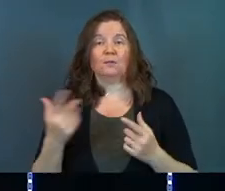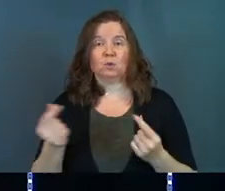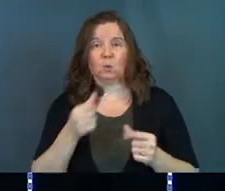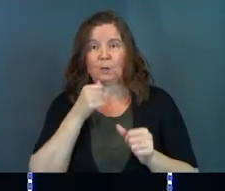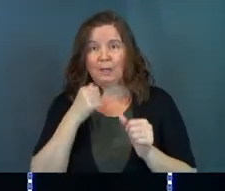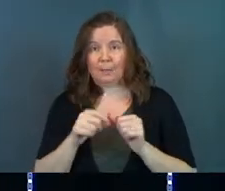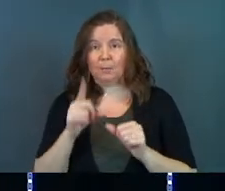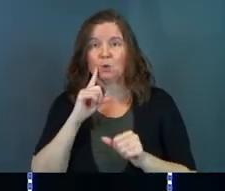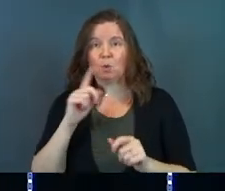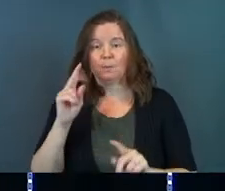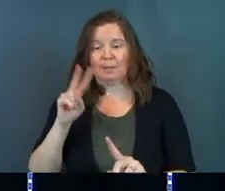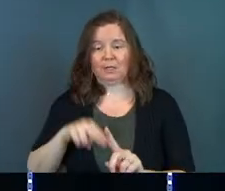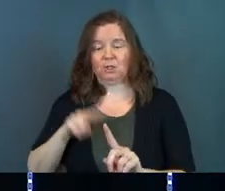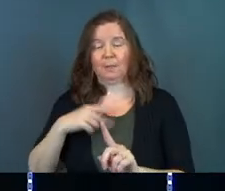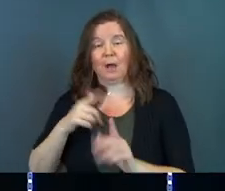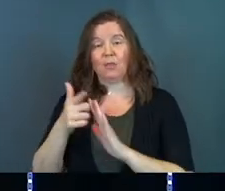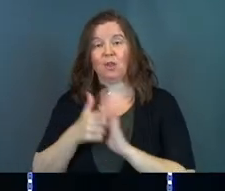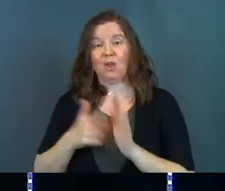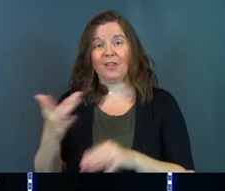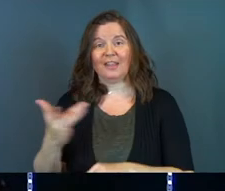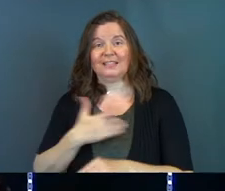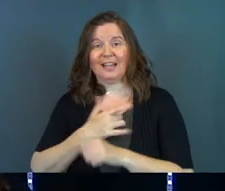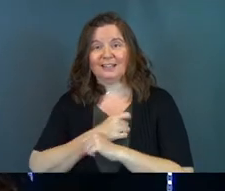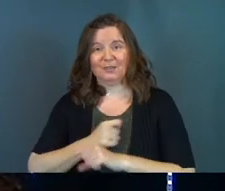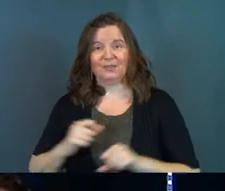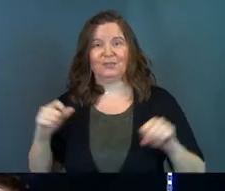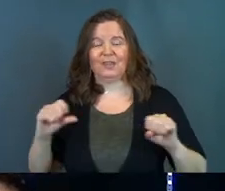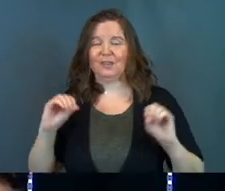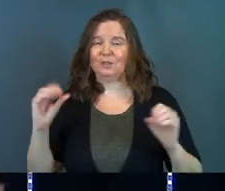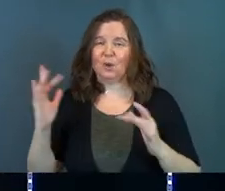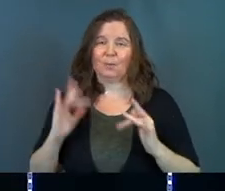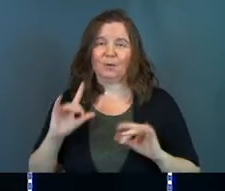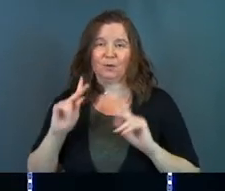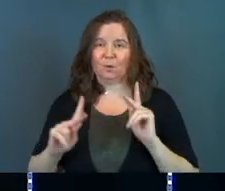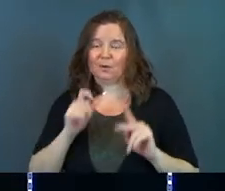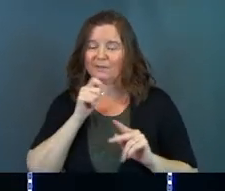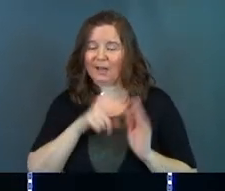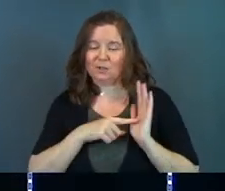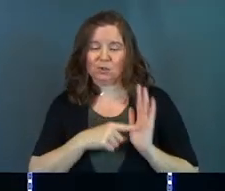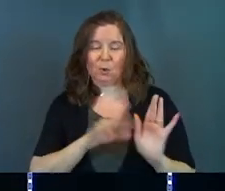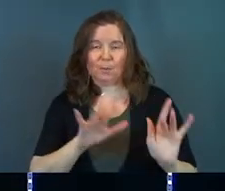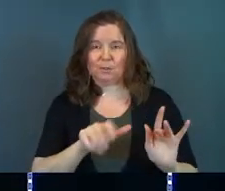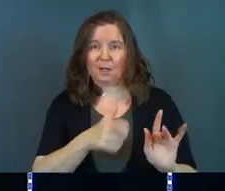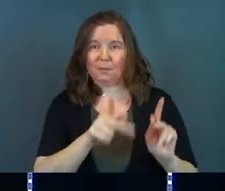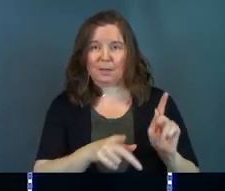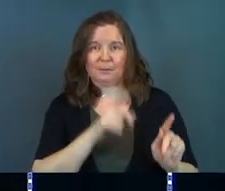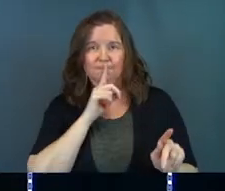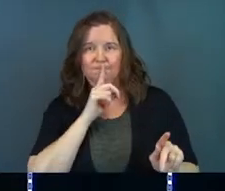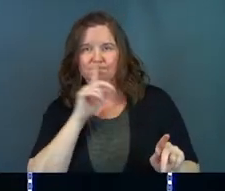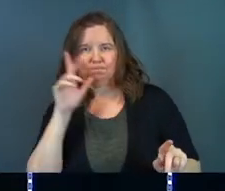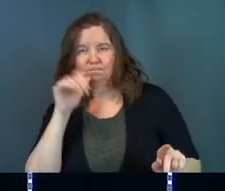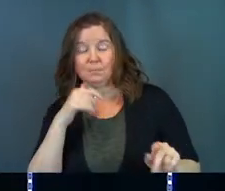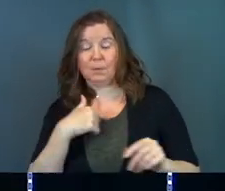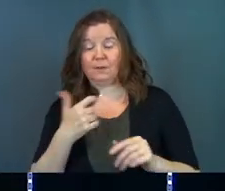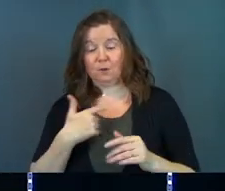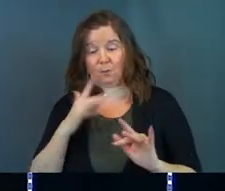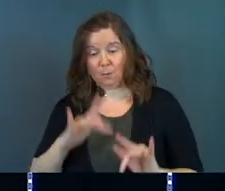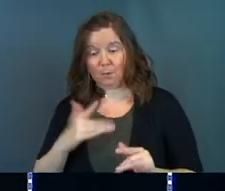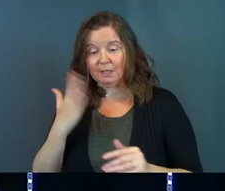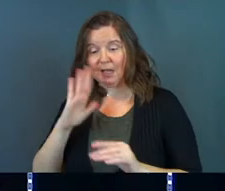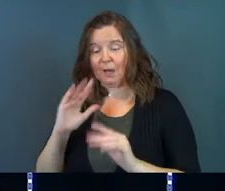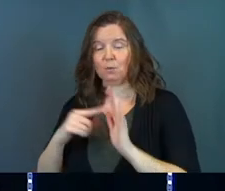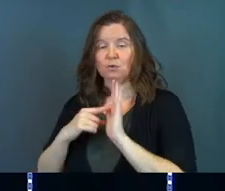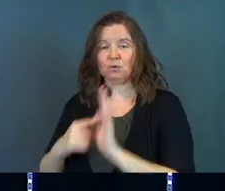you do, remember that you will be judged by the law that sets you free. There will be no mercy for those who have not shown mercy to others, but if you have been merciful, God will